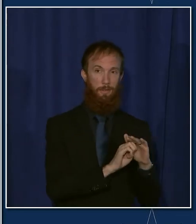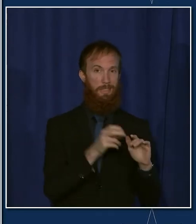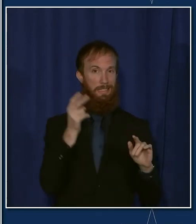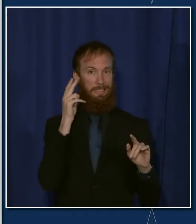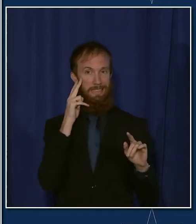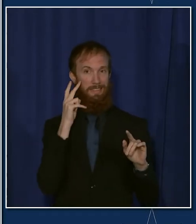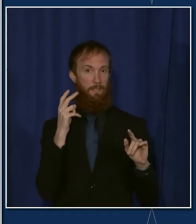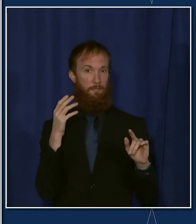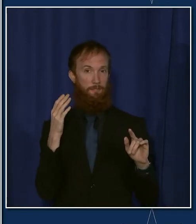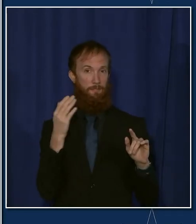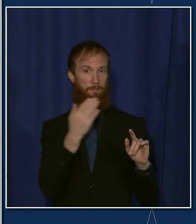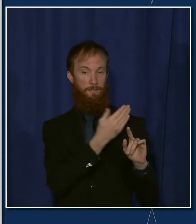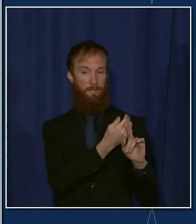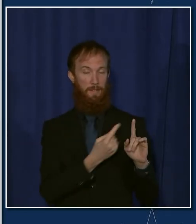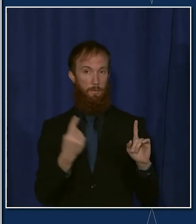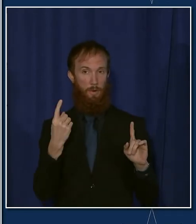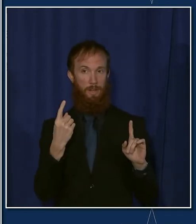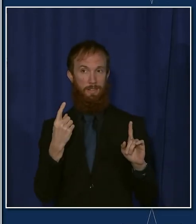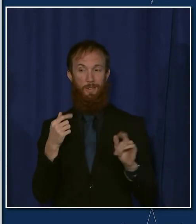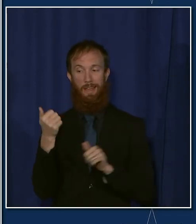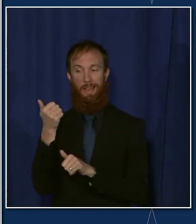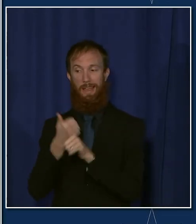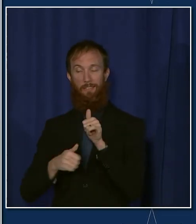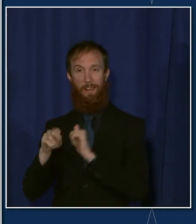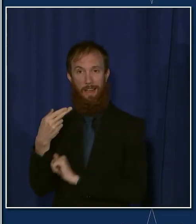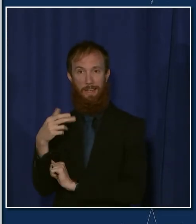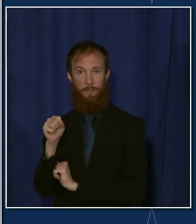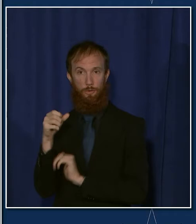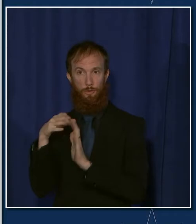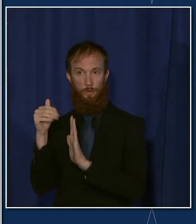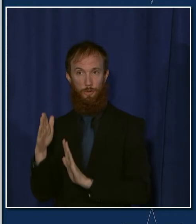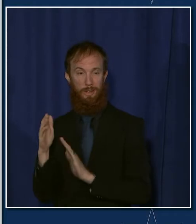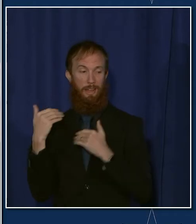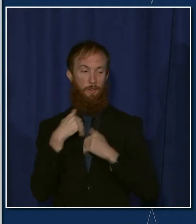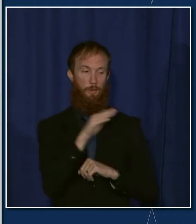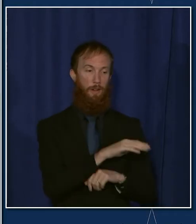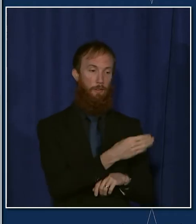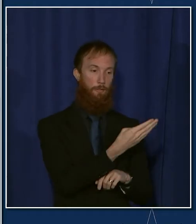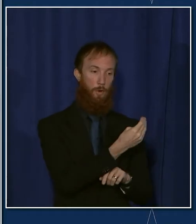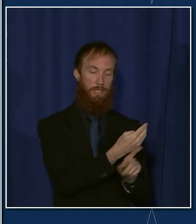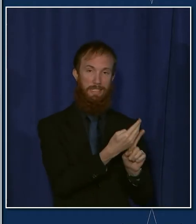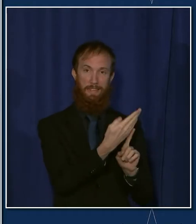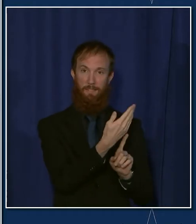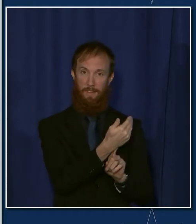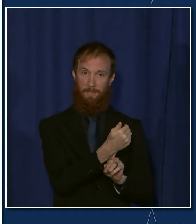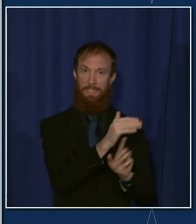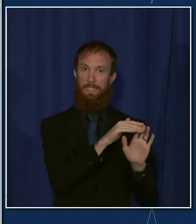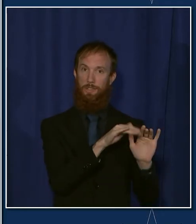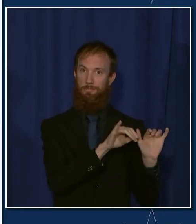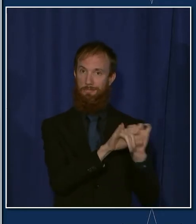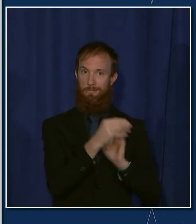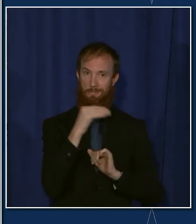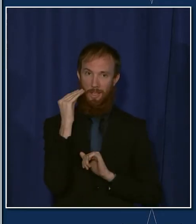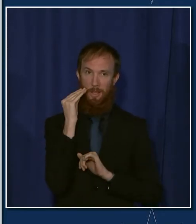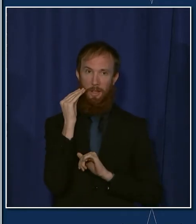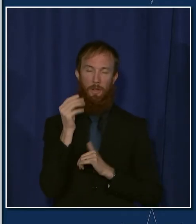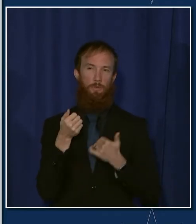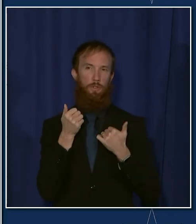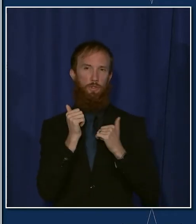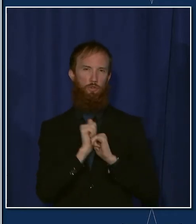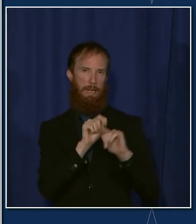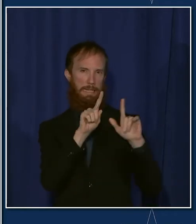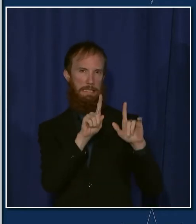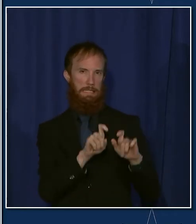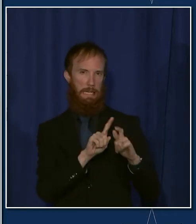school student we quarantine, we're quarantining 14 to 15 elementary children. We are going to start the pilot for test to stay on the week of